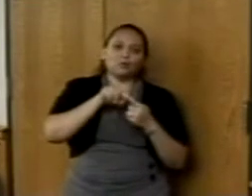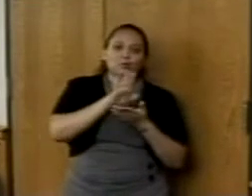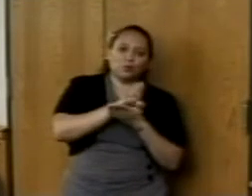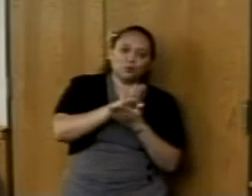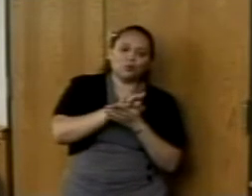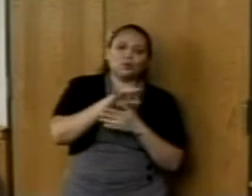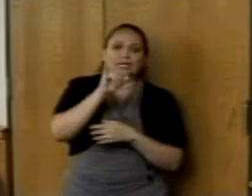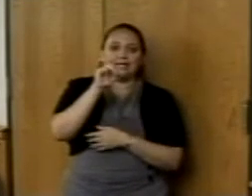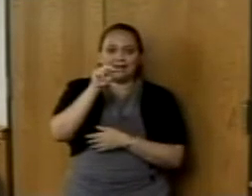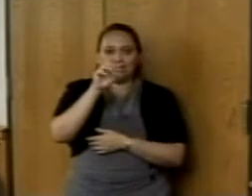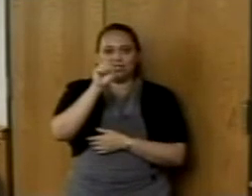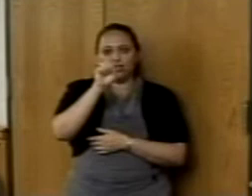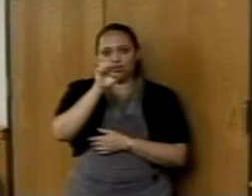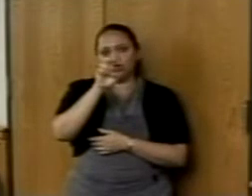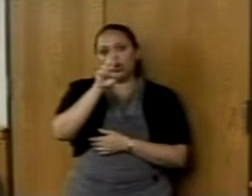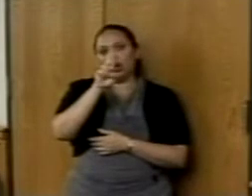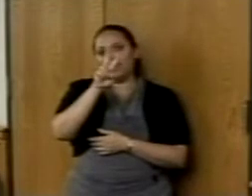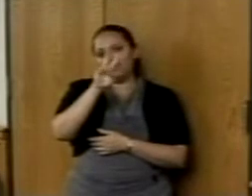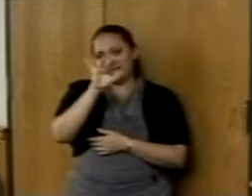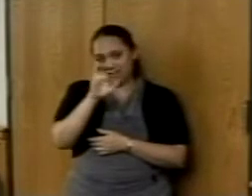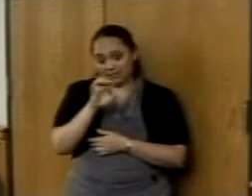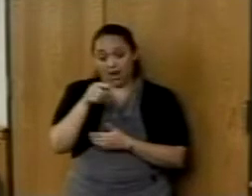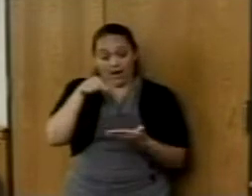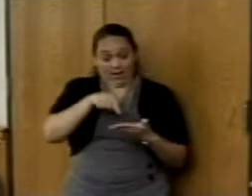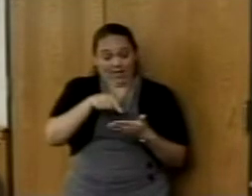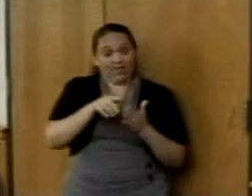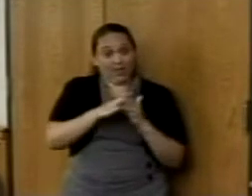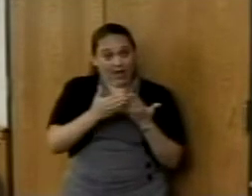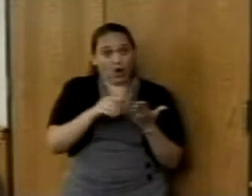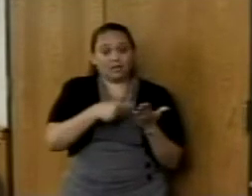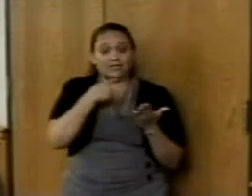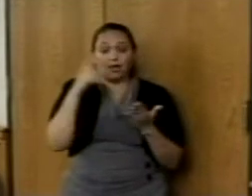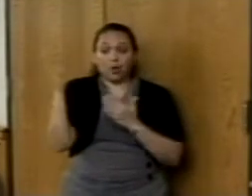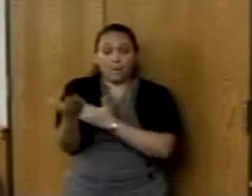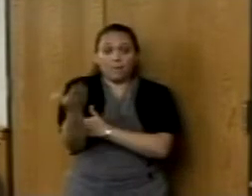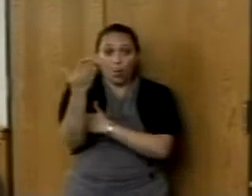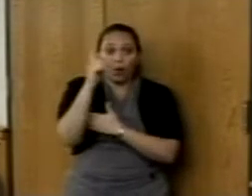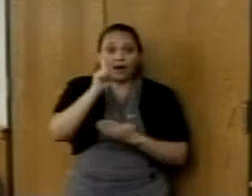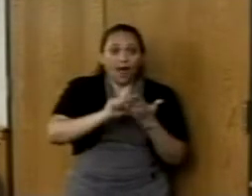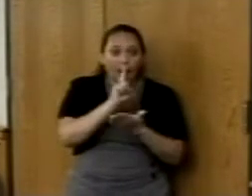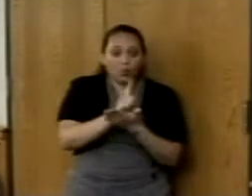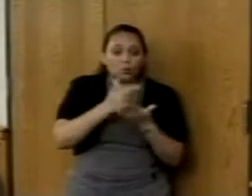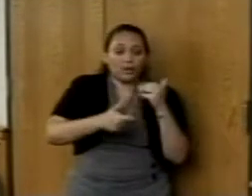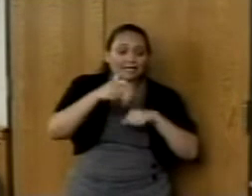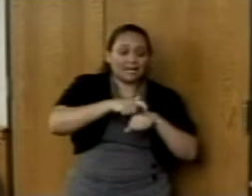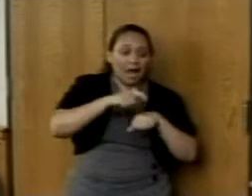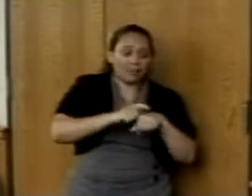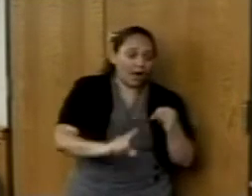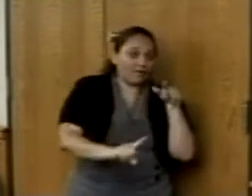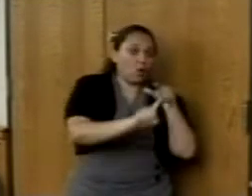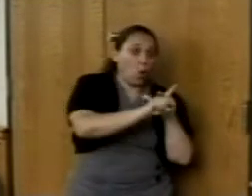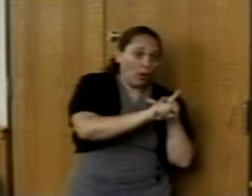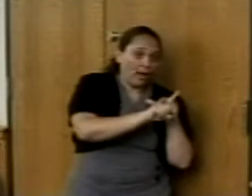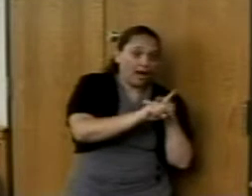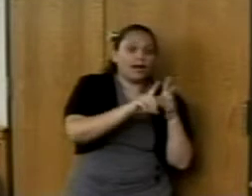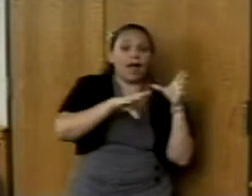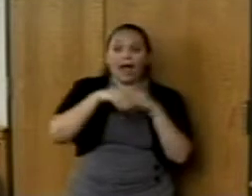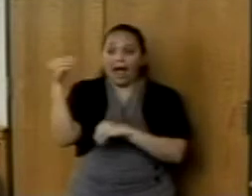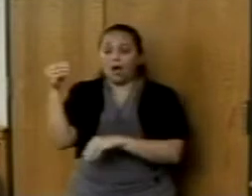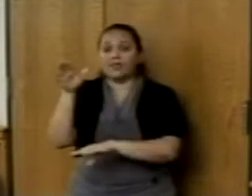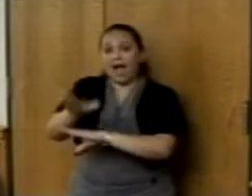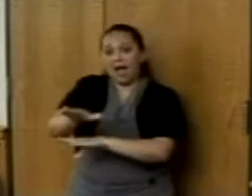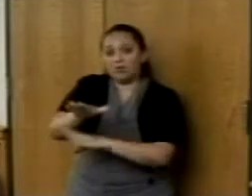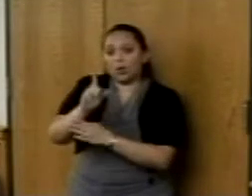service. And in there, it specifically states their morning hours, what time they're to go in, out, their afternoon